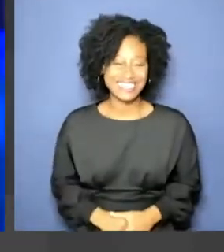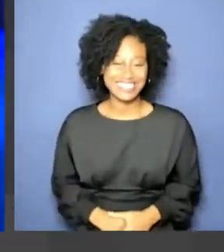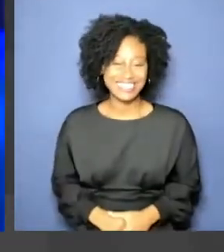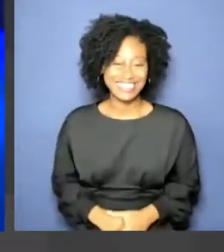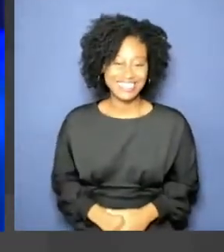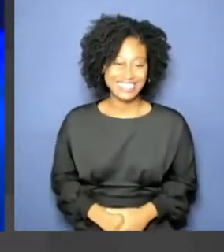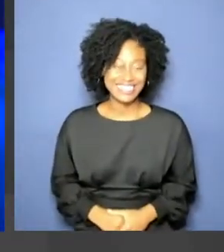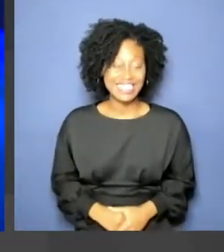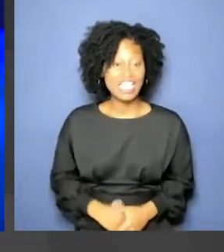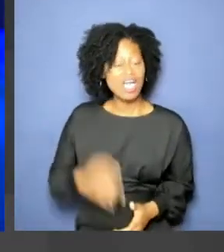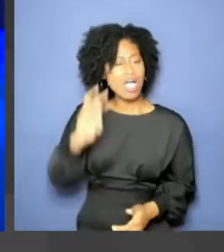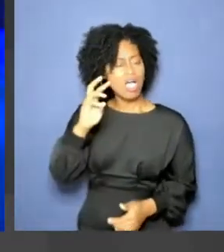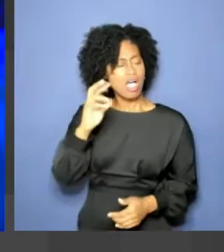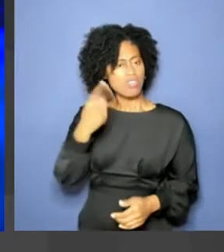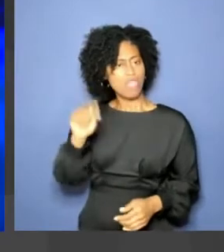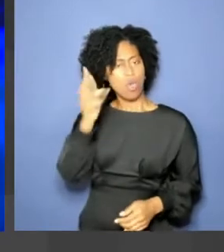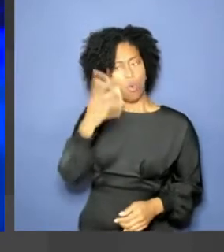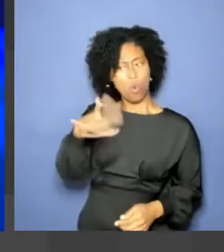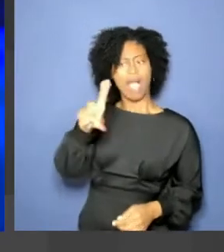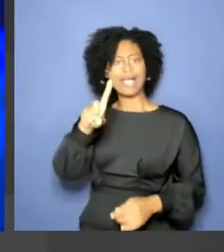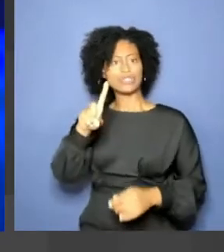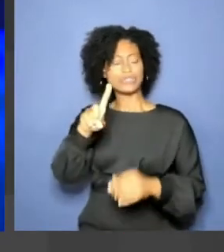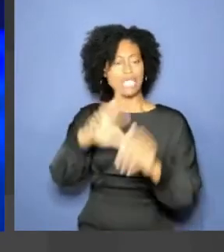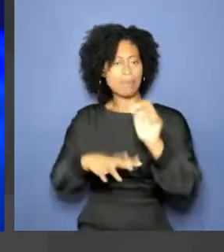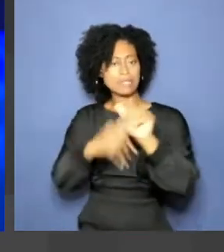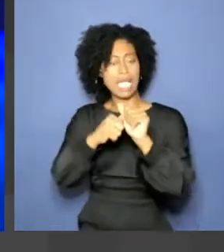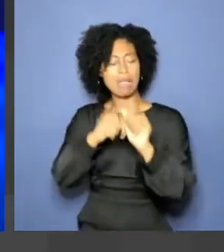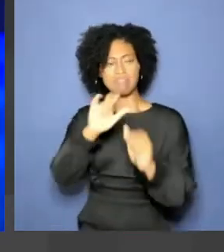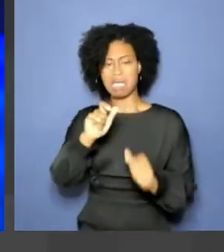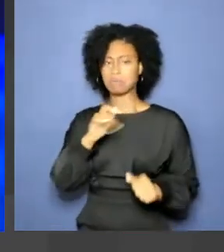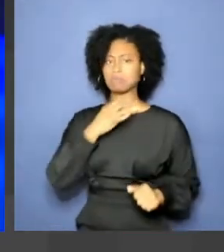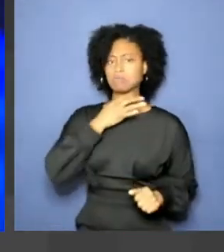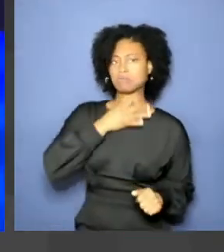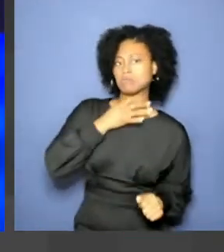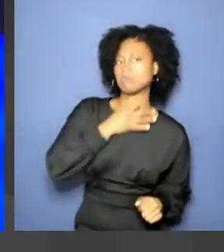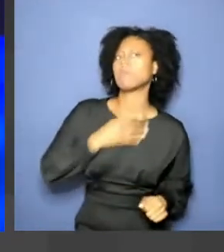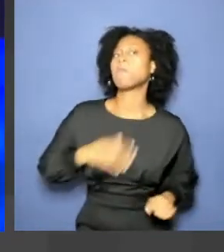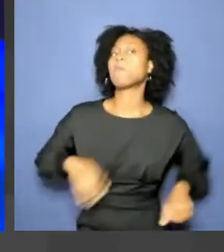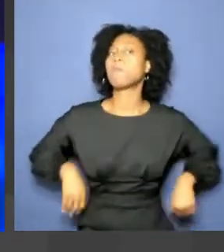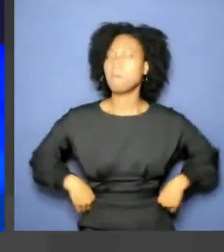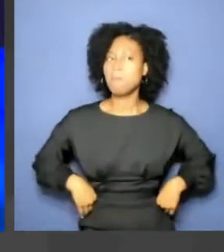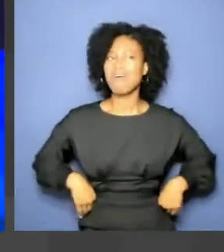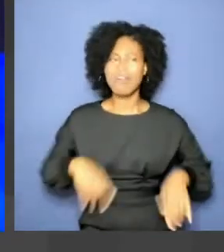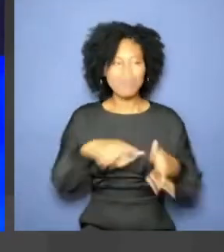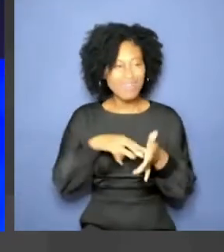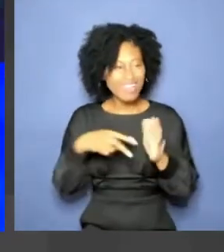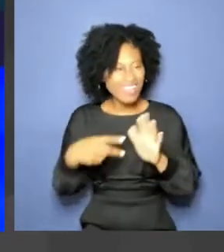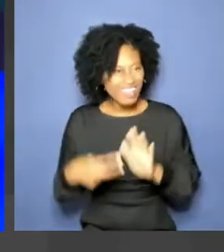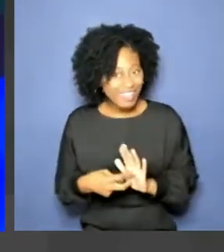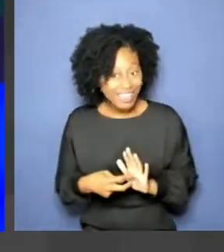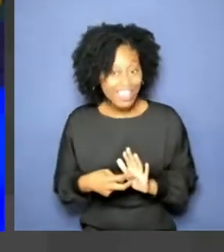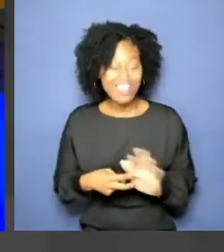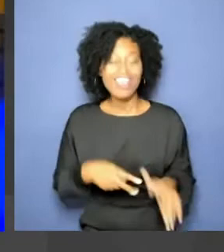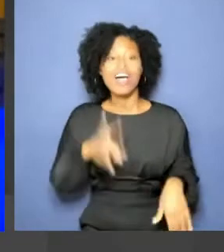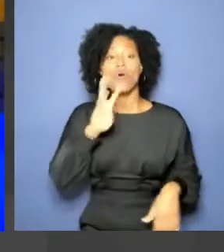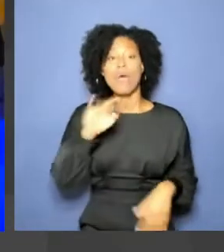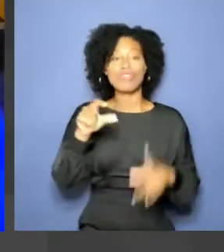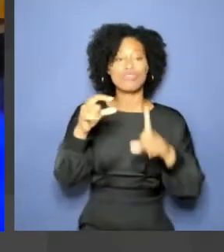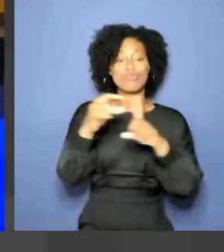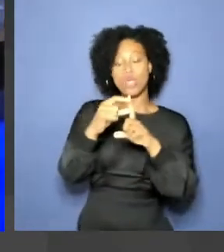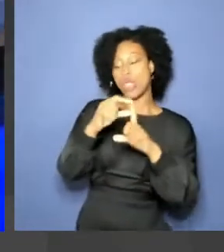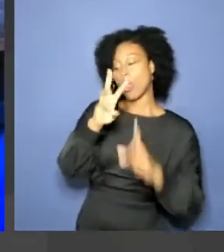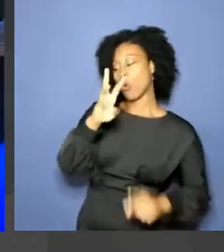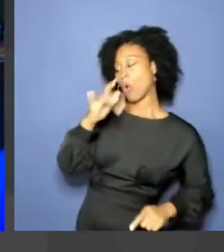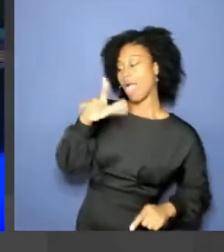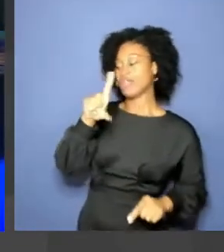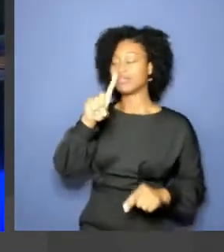The Wild Update sounds very, very intriguing. So what does it Indeed. encompass? So the word wild mainly means like